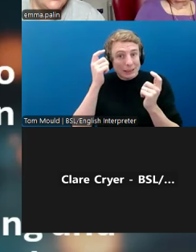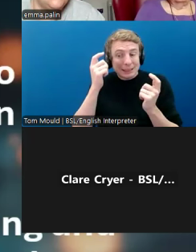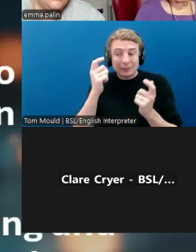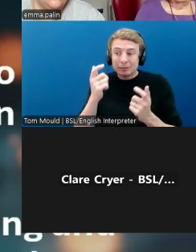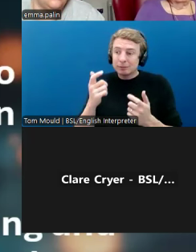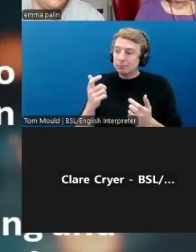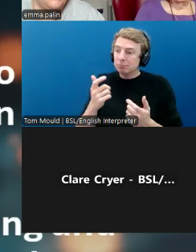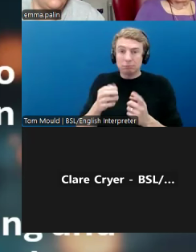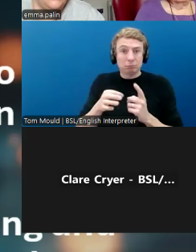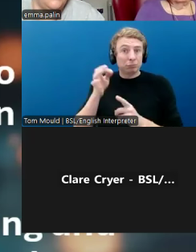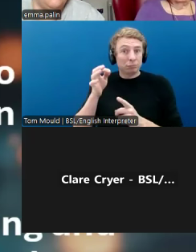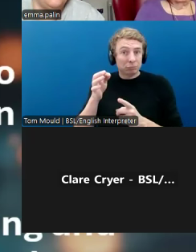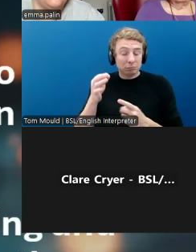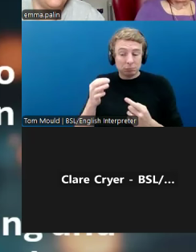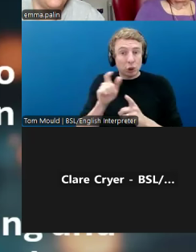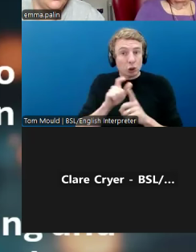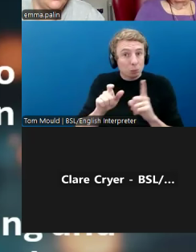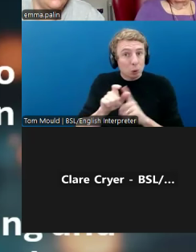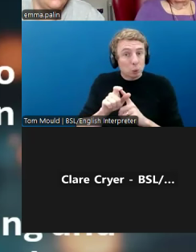So the last few are about